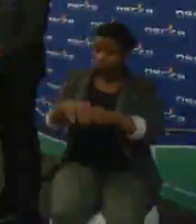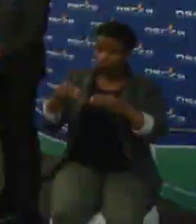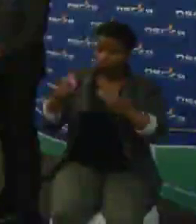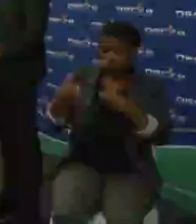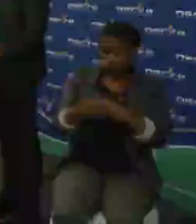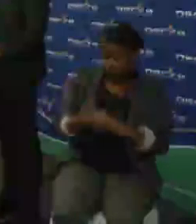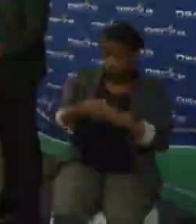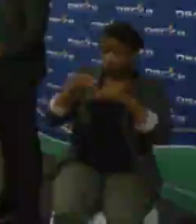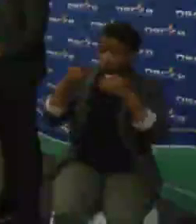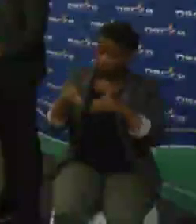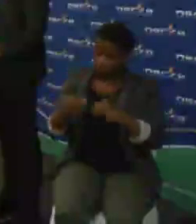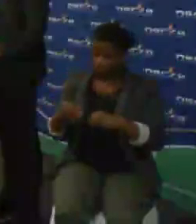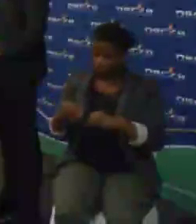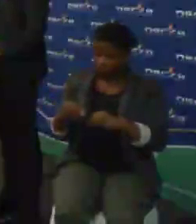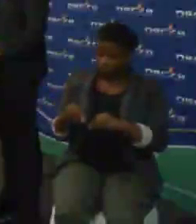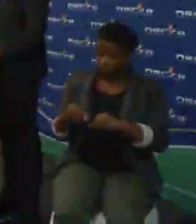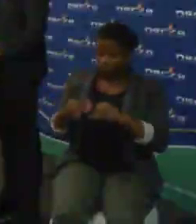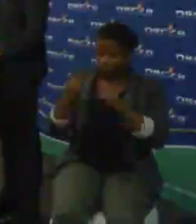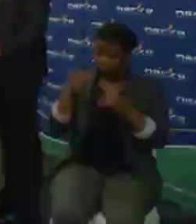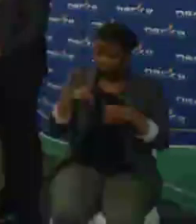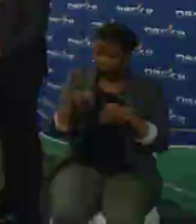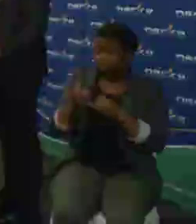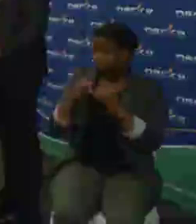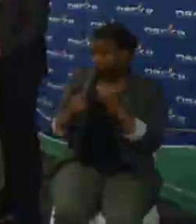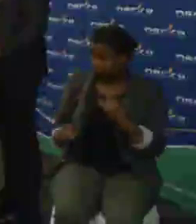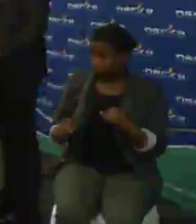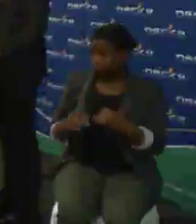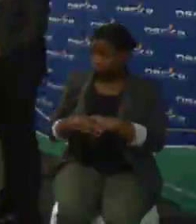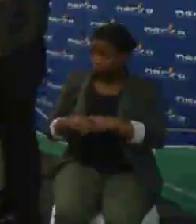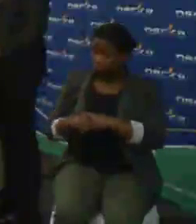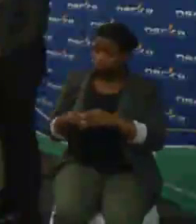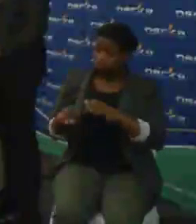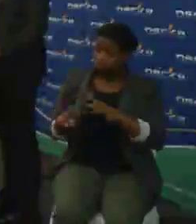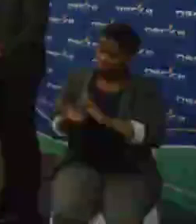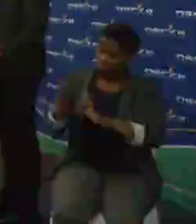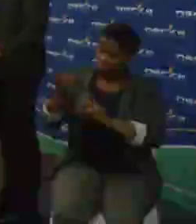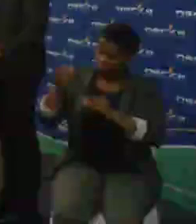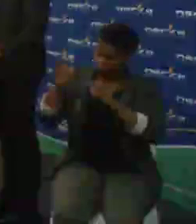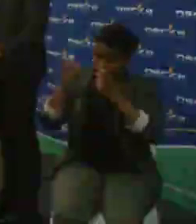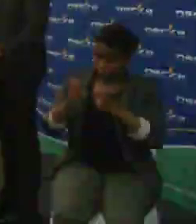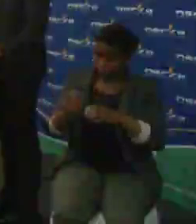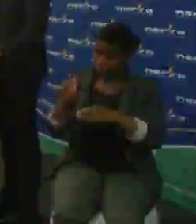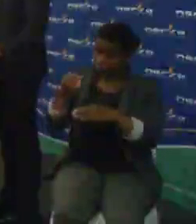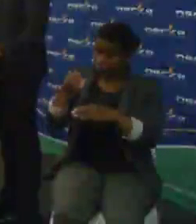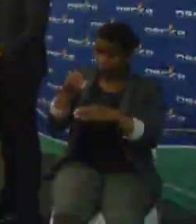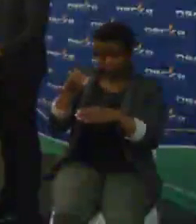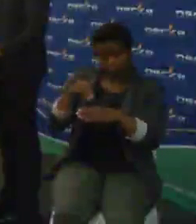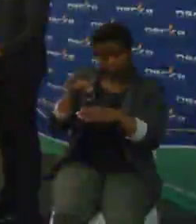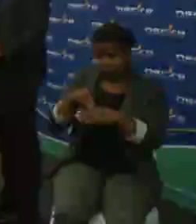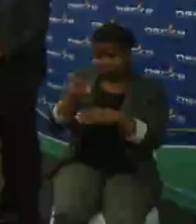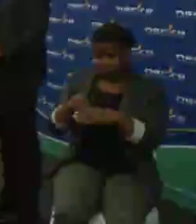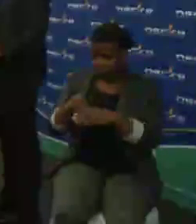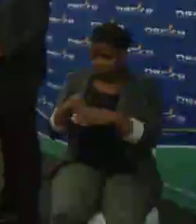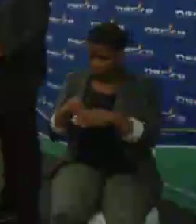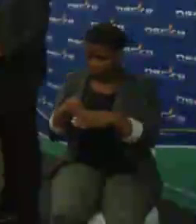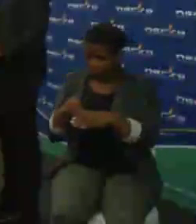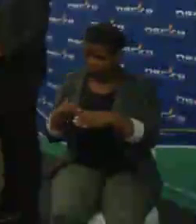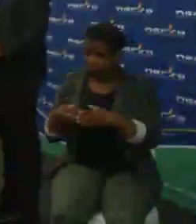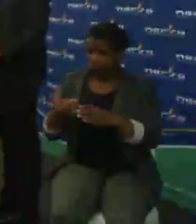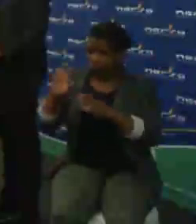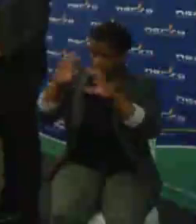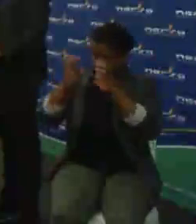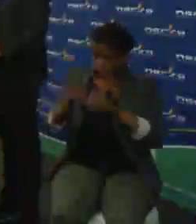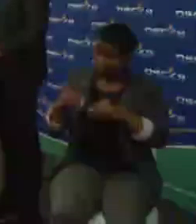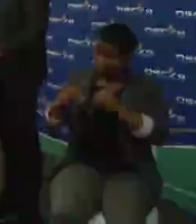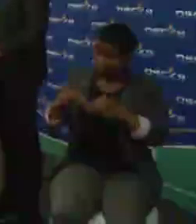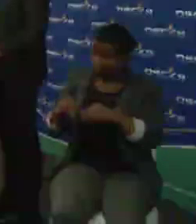if the situation worsens. The effect of these electricity increases will be felt in a number of industries. Sakeli believes that Eskom's